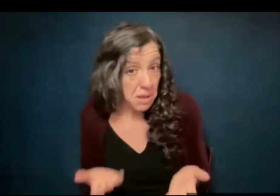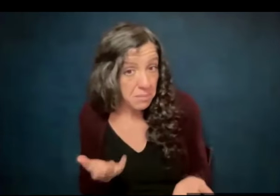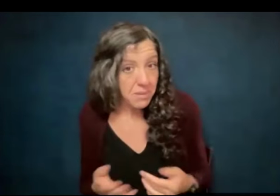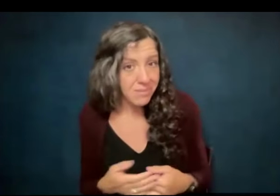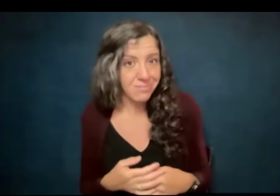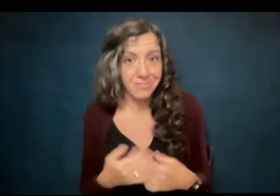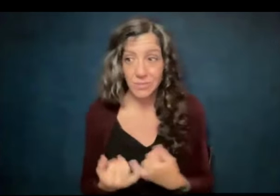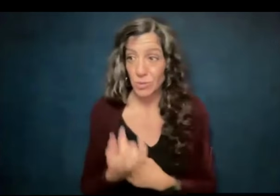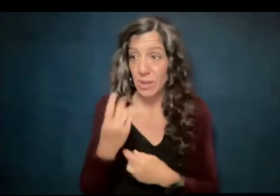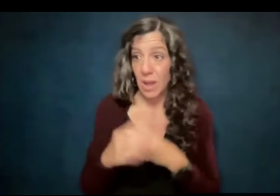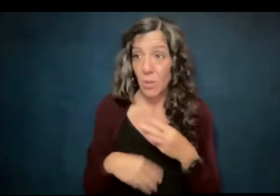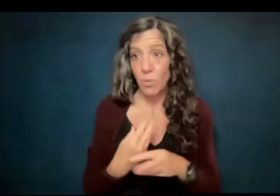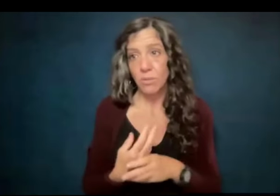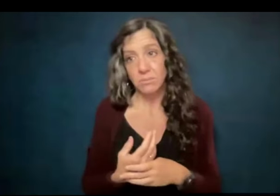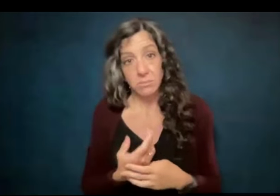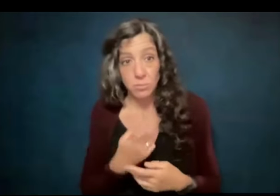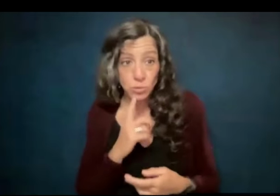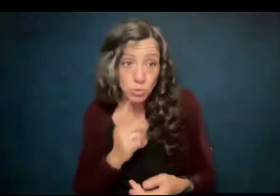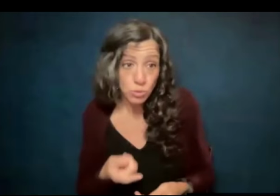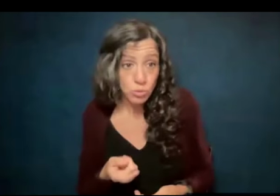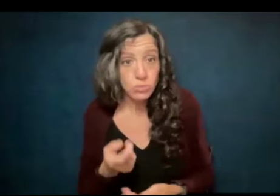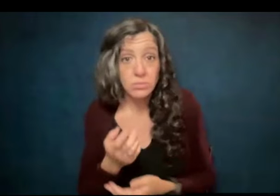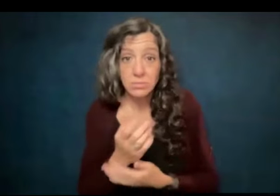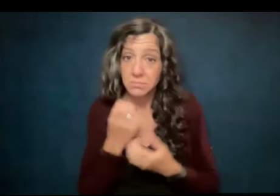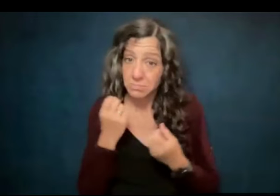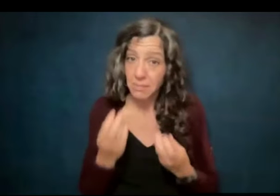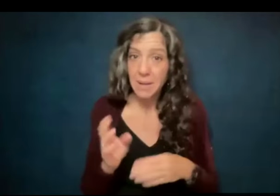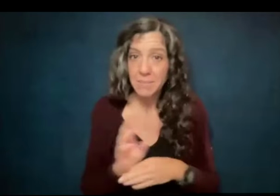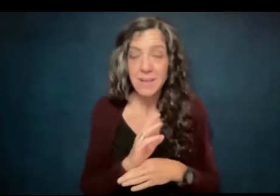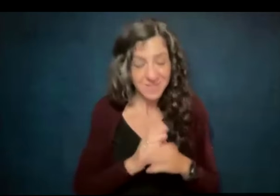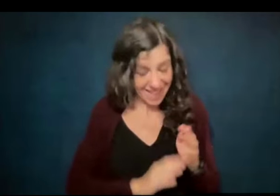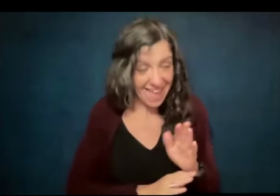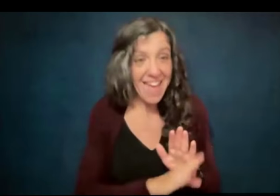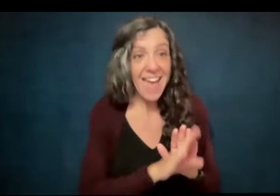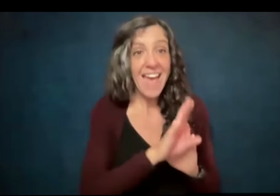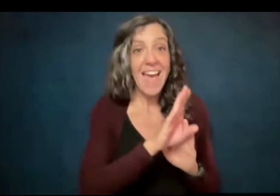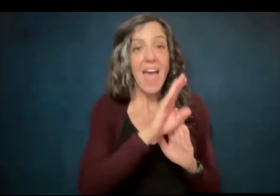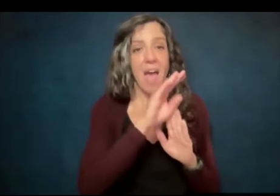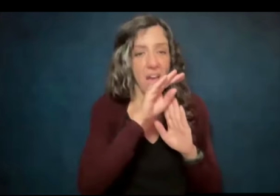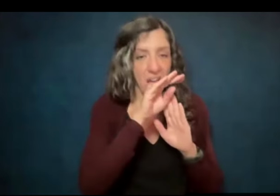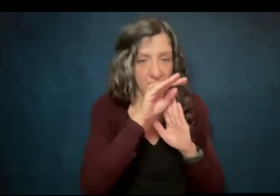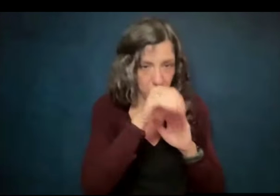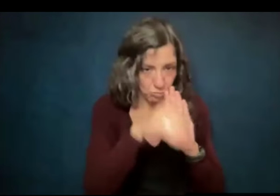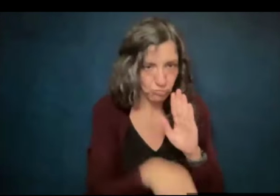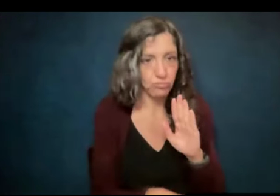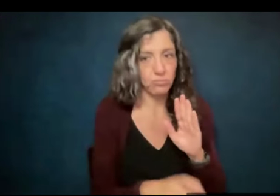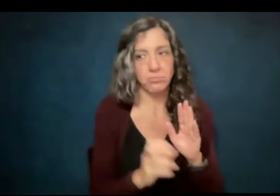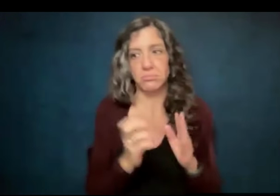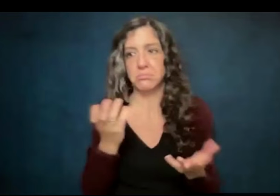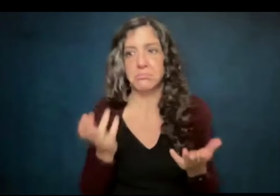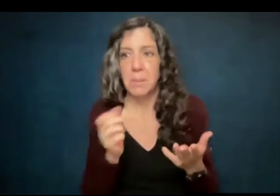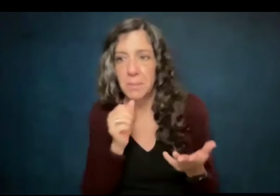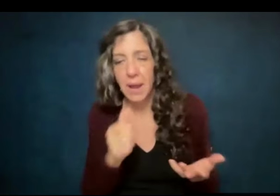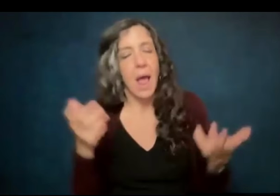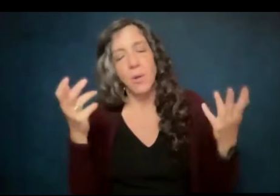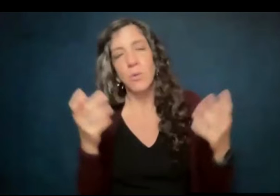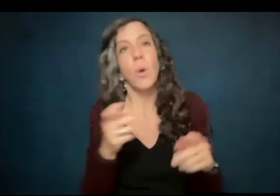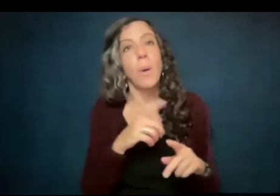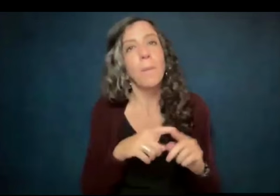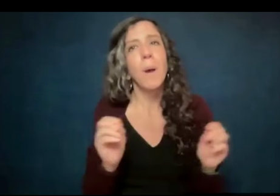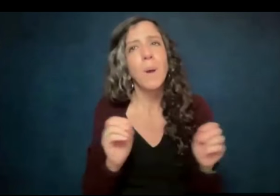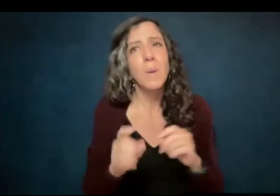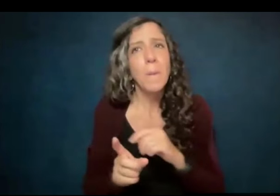today's world. There's a lot of businesses that maybe start off well and maybe don't succeed, or maybe he didn't succeed, but there is no